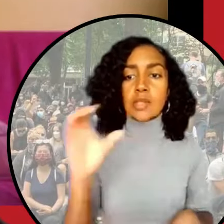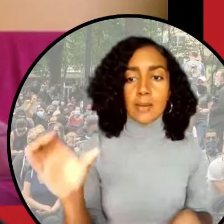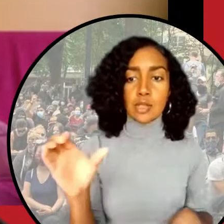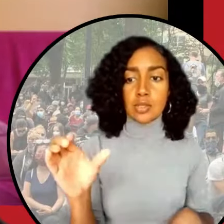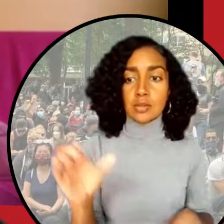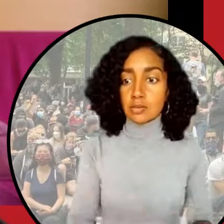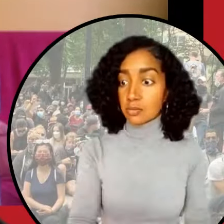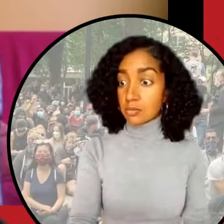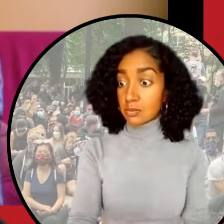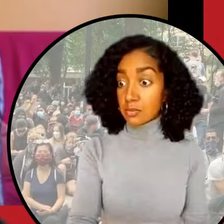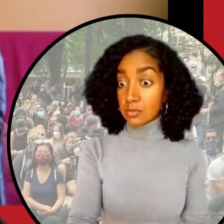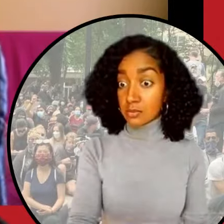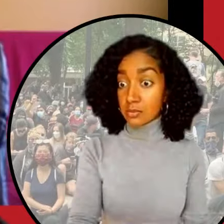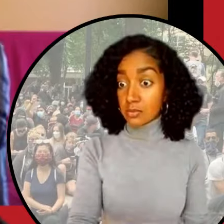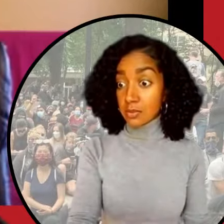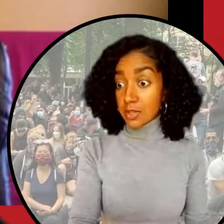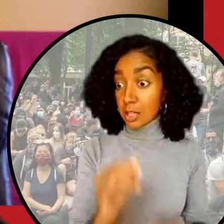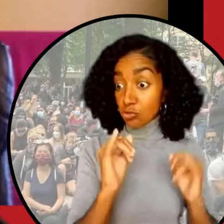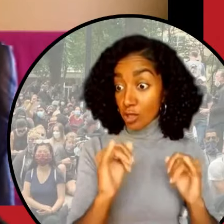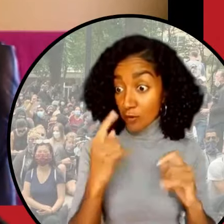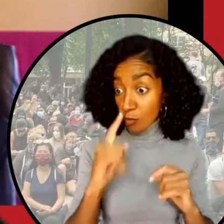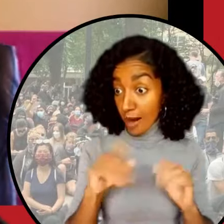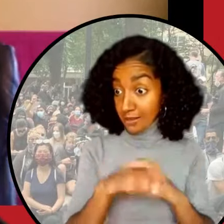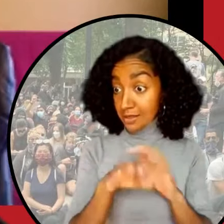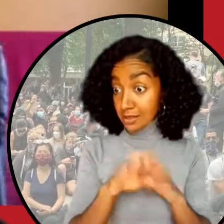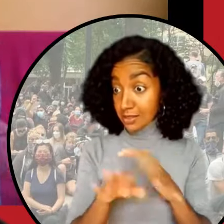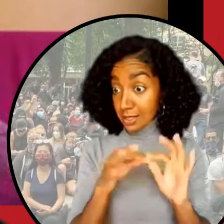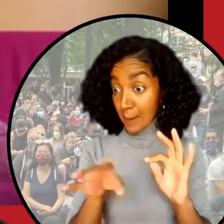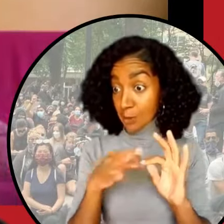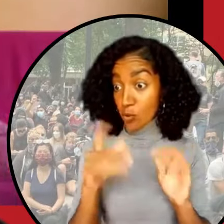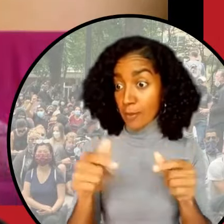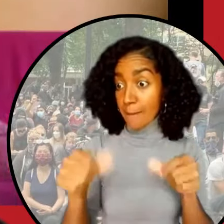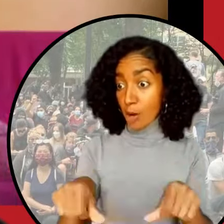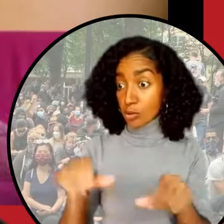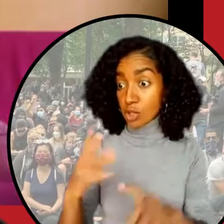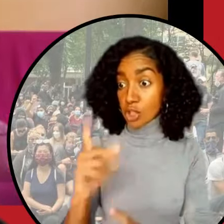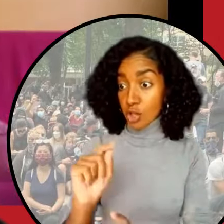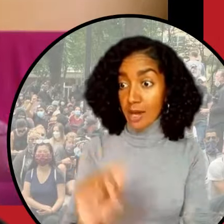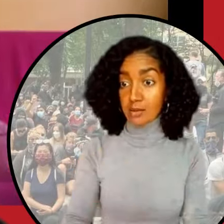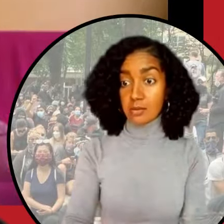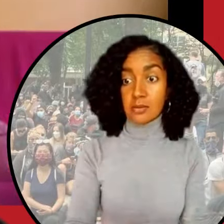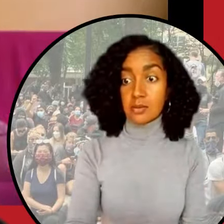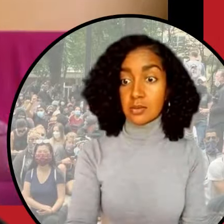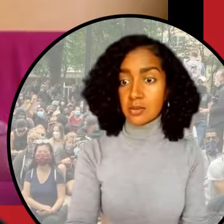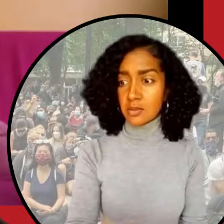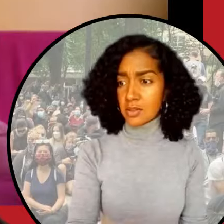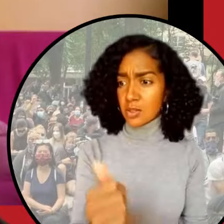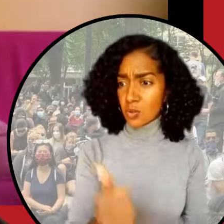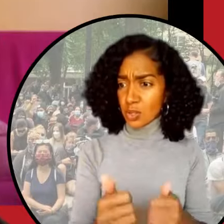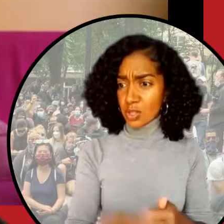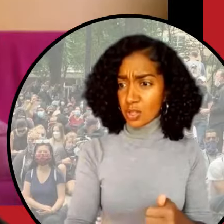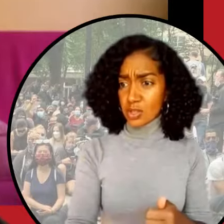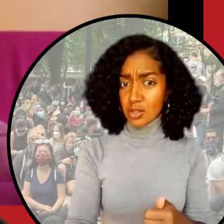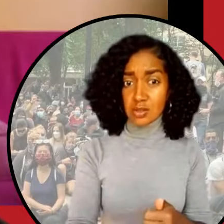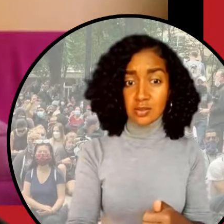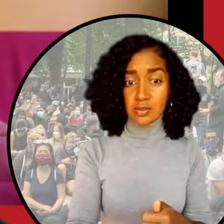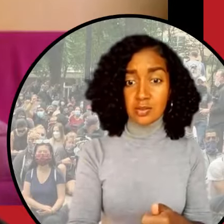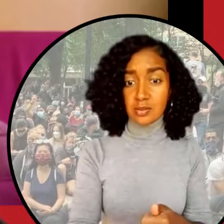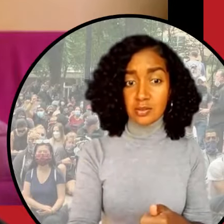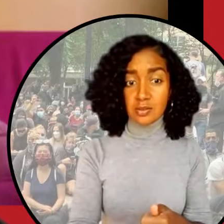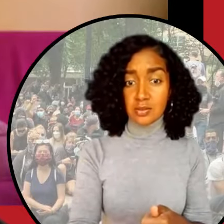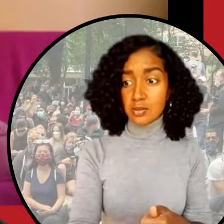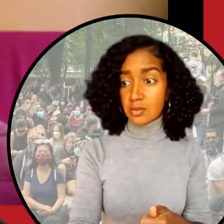Good morning, good afternoon, whatever greeting works for the time zone you're in. My name's Ijeris Dixon, and I want to welcome you